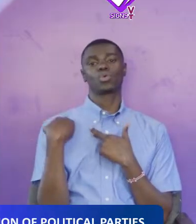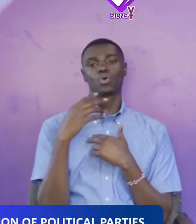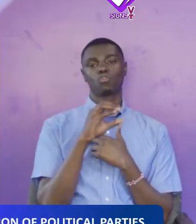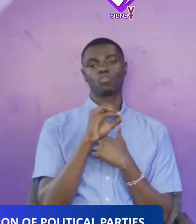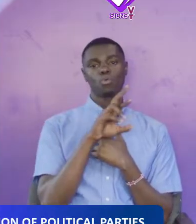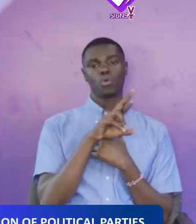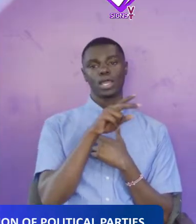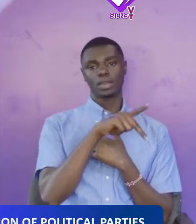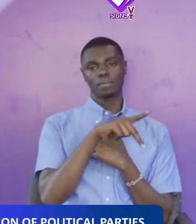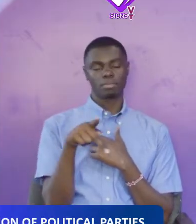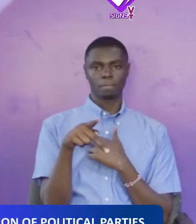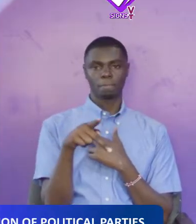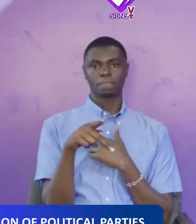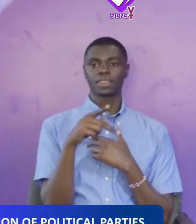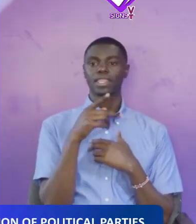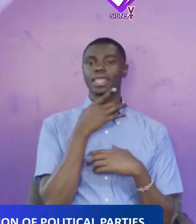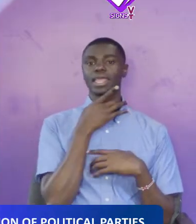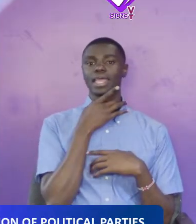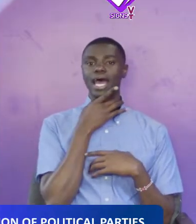way